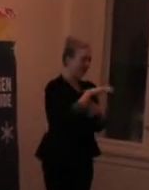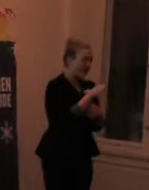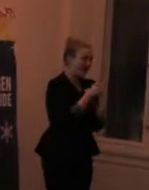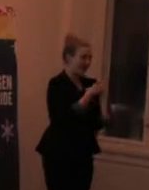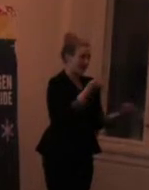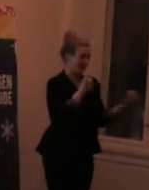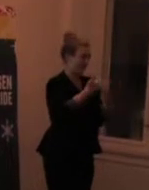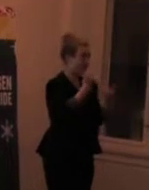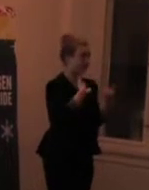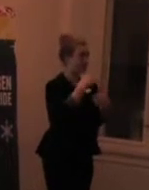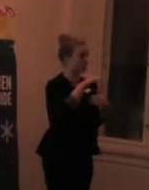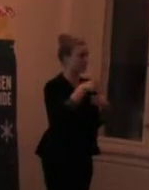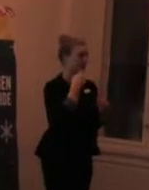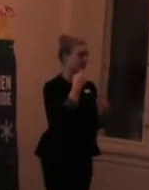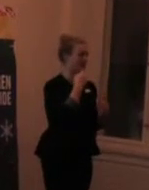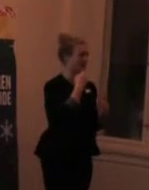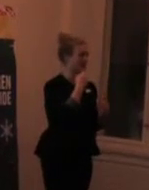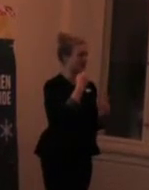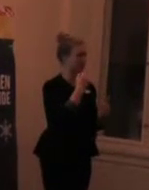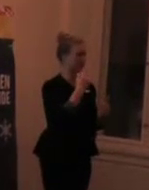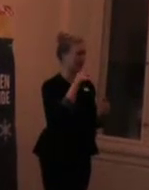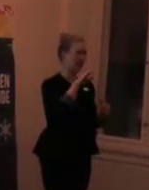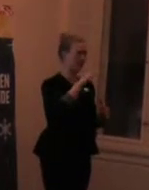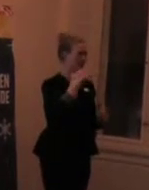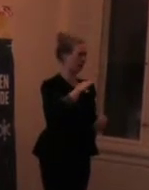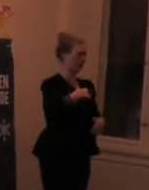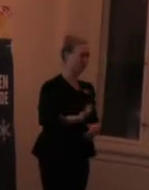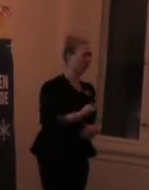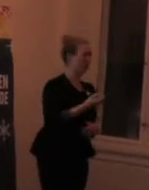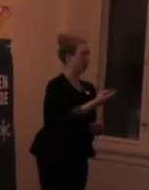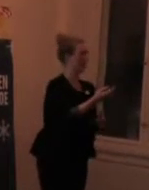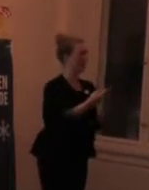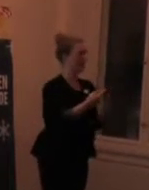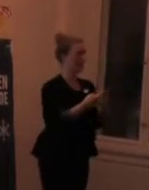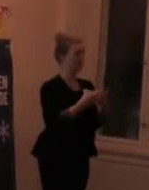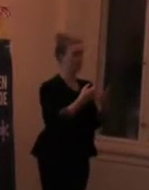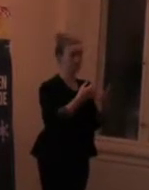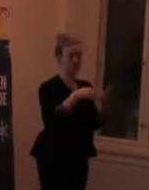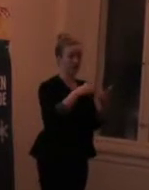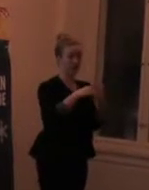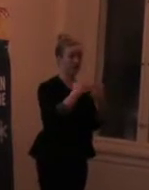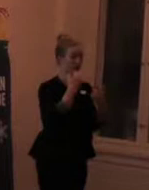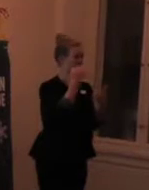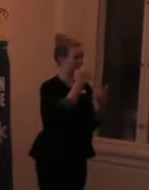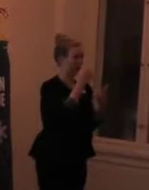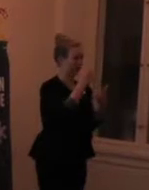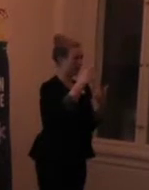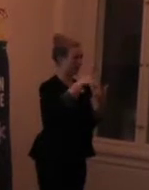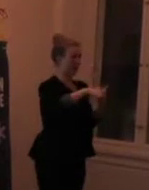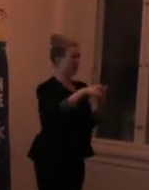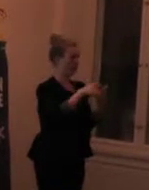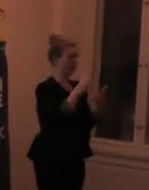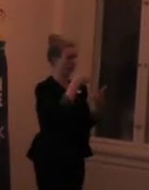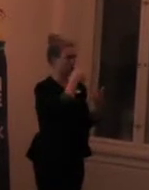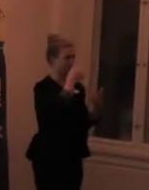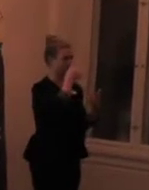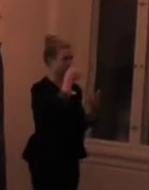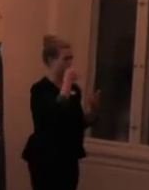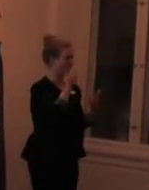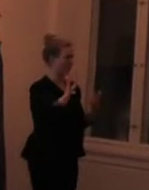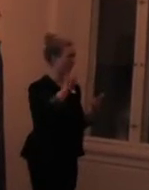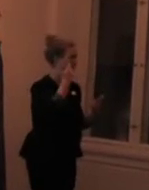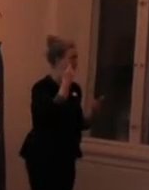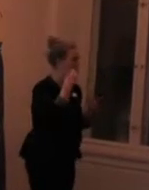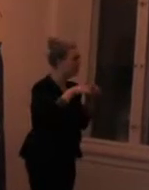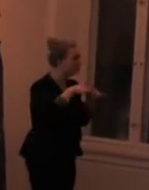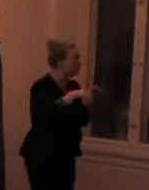calls are either saying, oh, this is an illness. This is because people spend too much time on Facebook. This is because